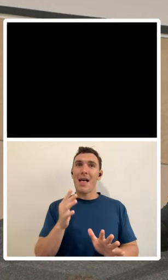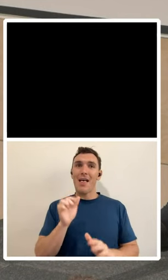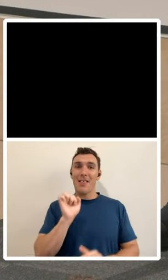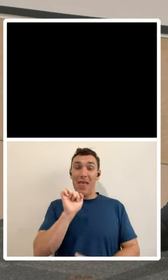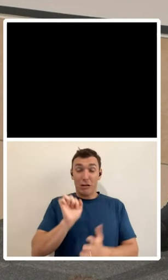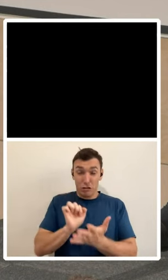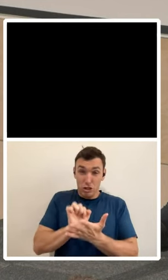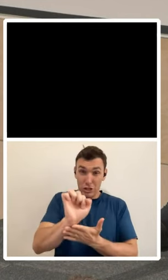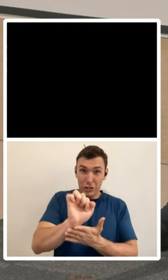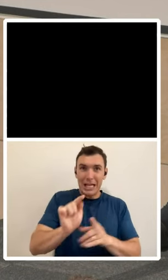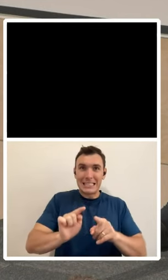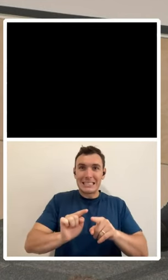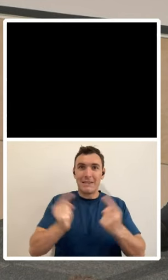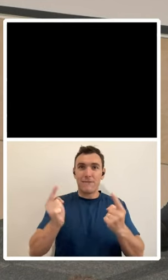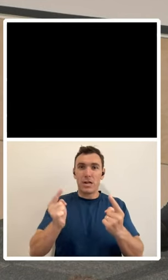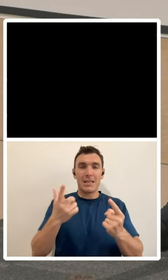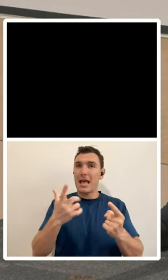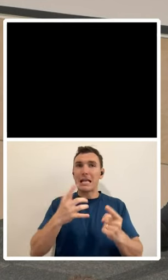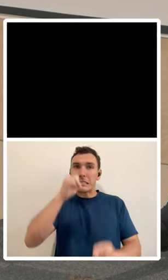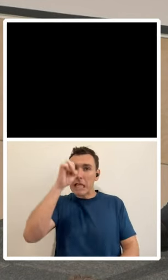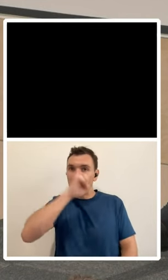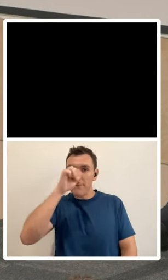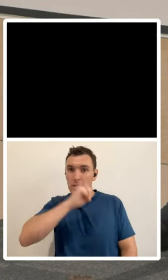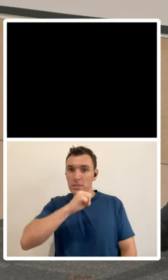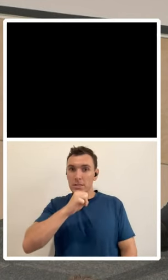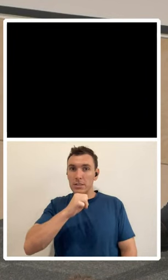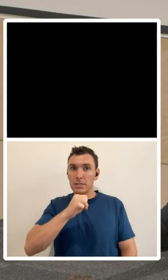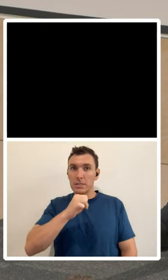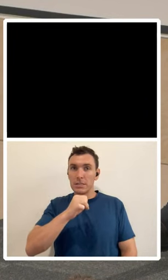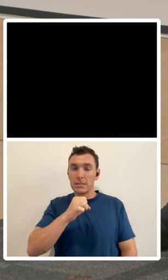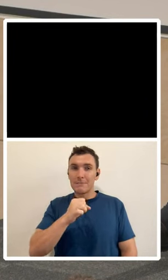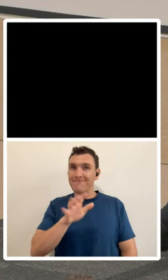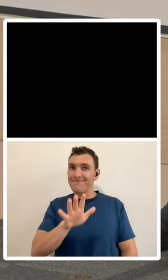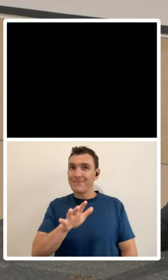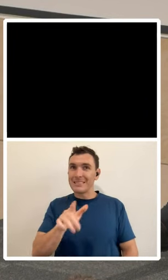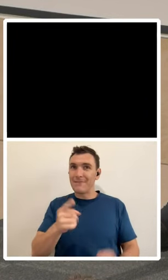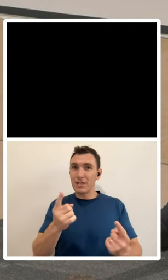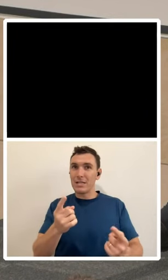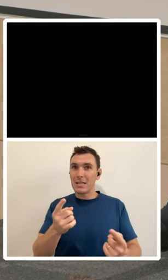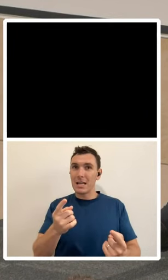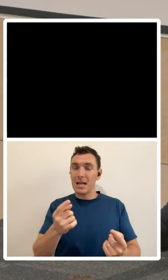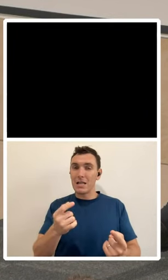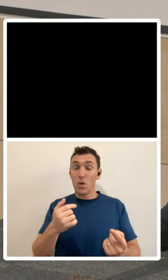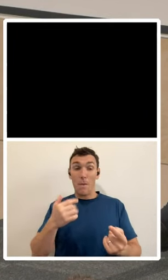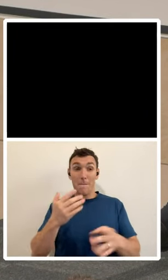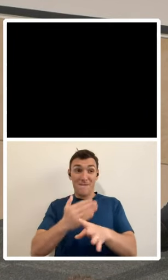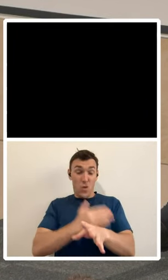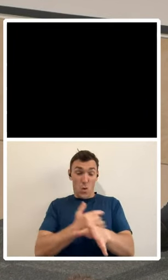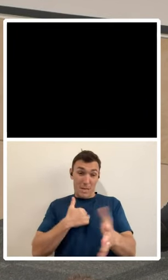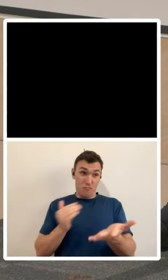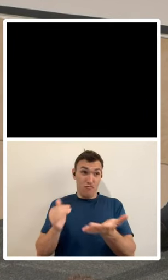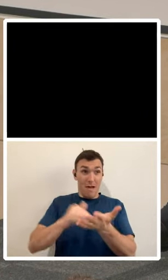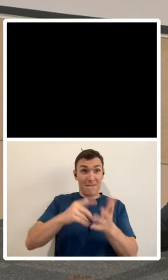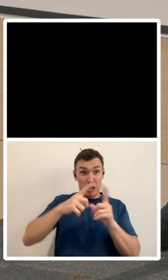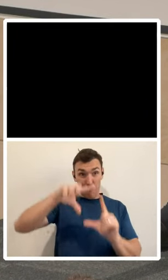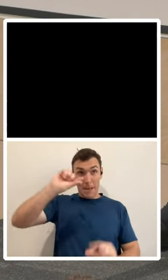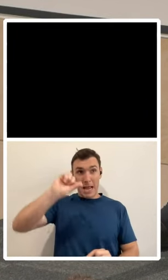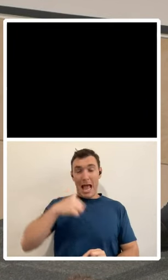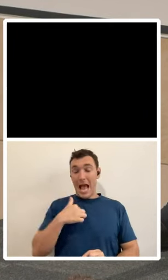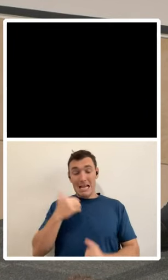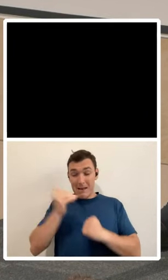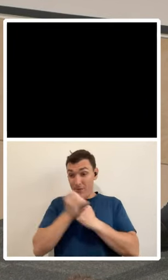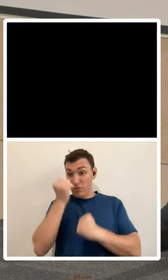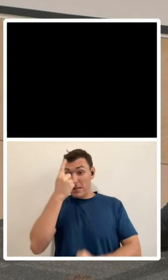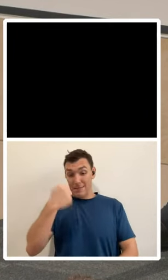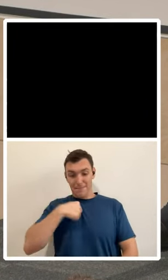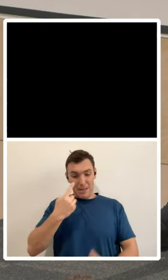Japan what a selfish person I was. Mm. It never really occurred to me. And then you go to this place and where people try and make sure you sit in the right seat in the taxi for no